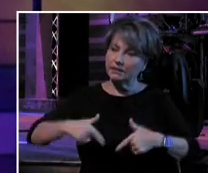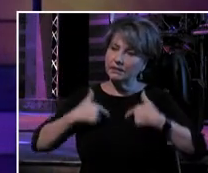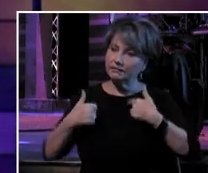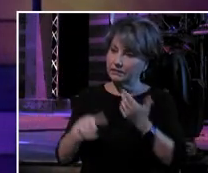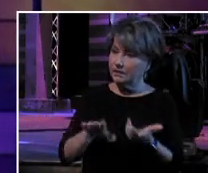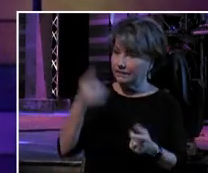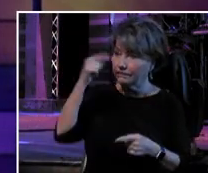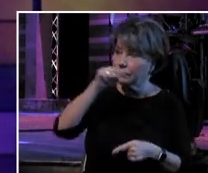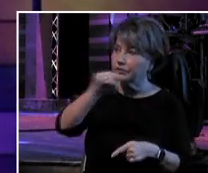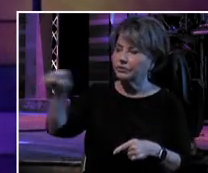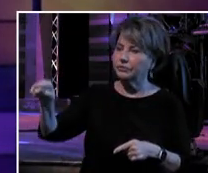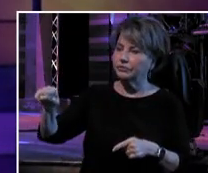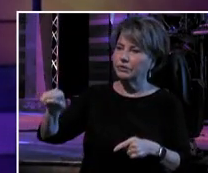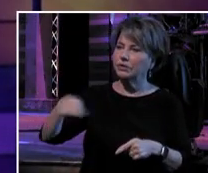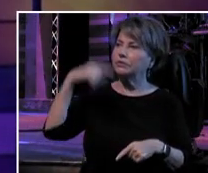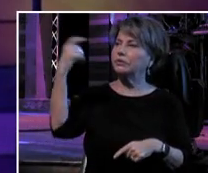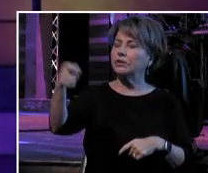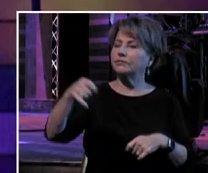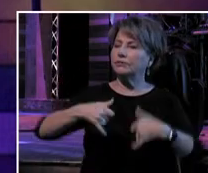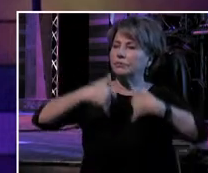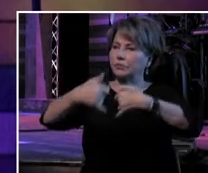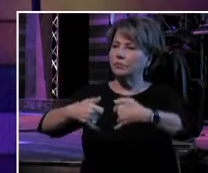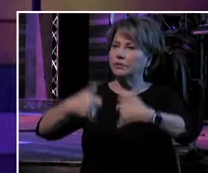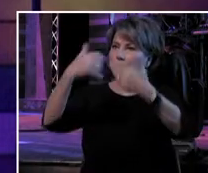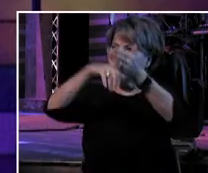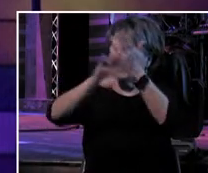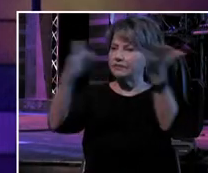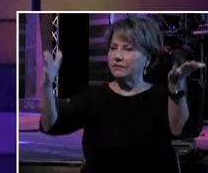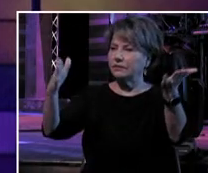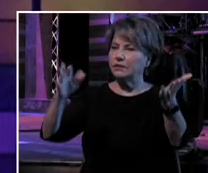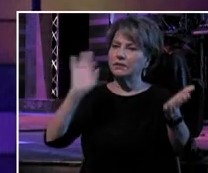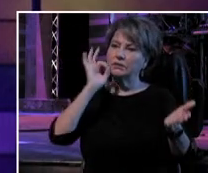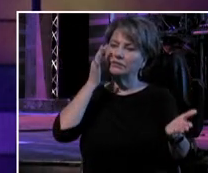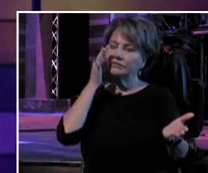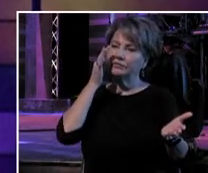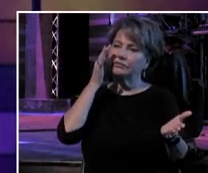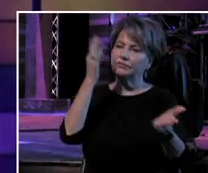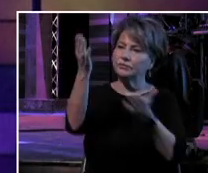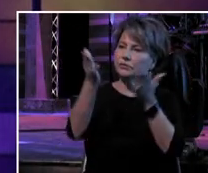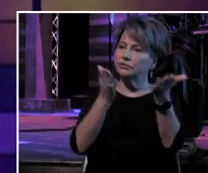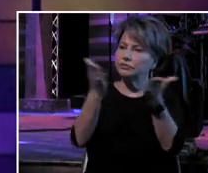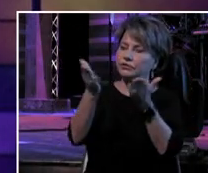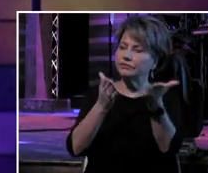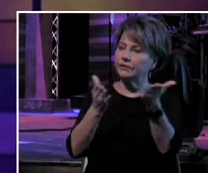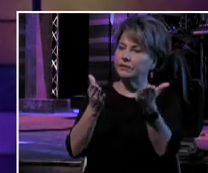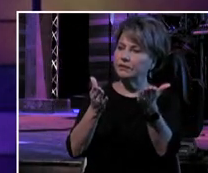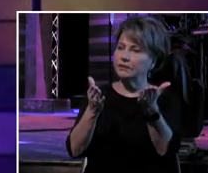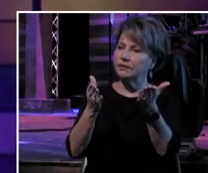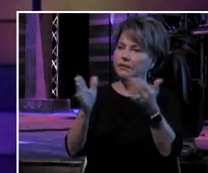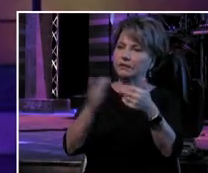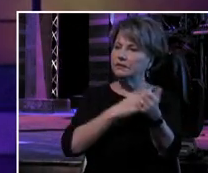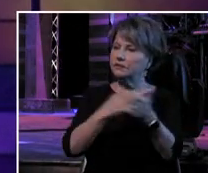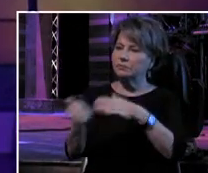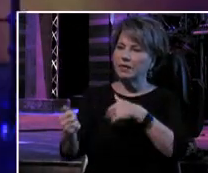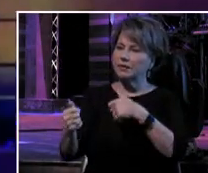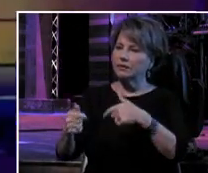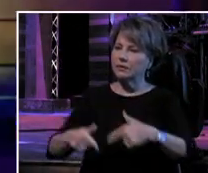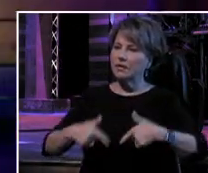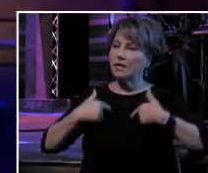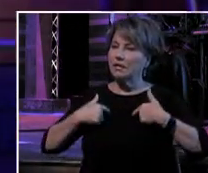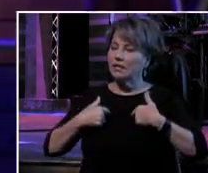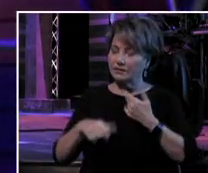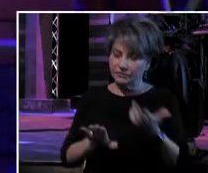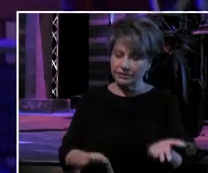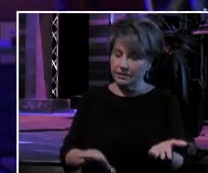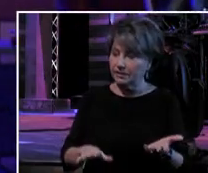live means fruitful labor for me. That means he could serve joyfully the Lord. He goes, yet which I shall choose,